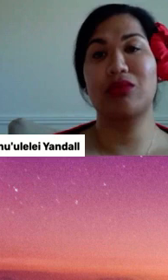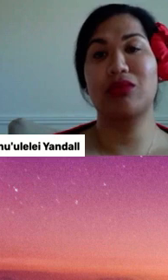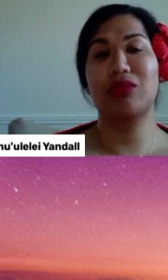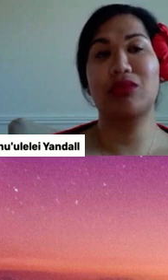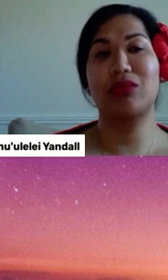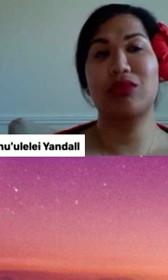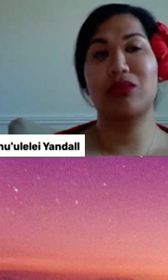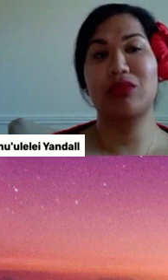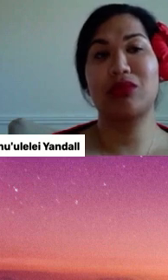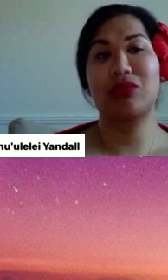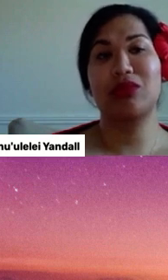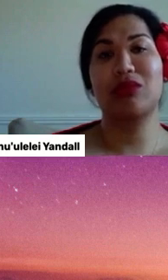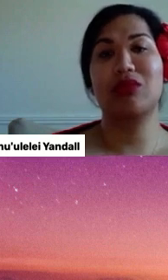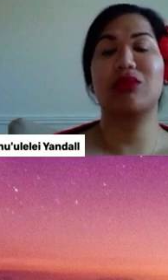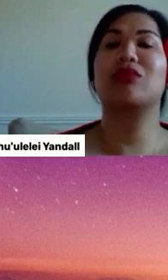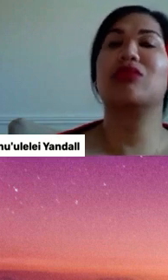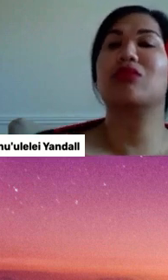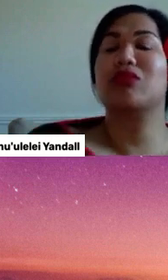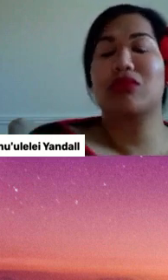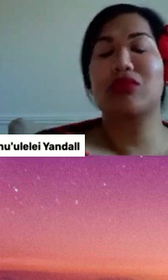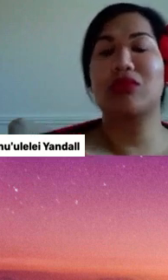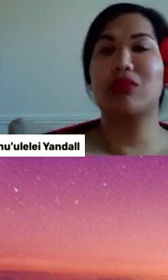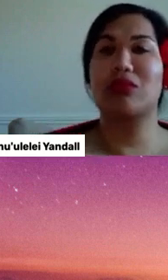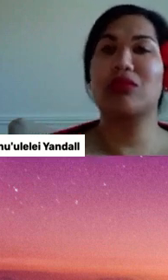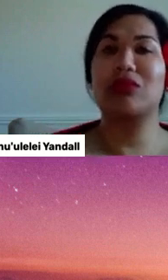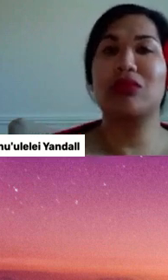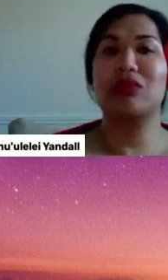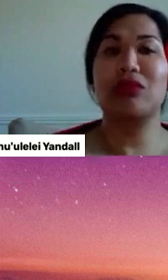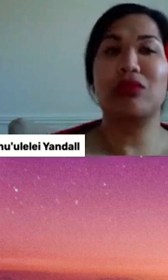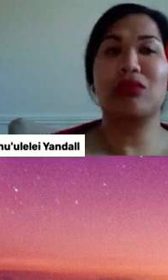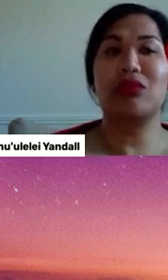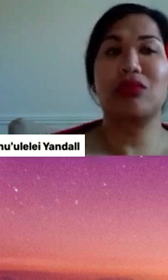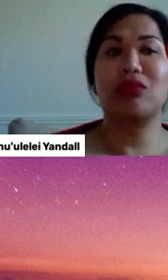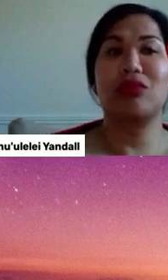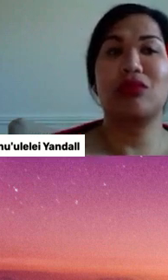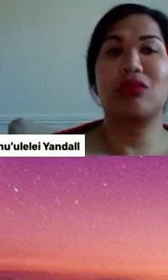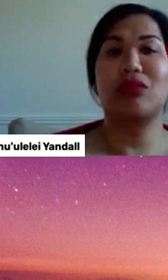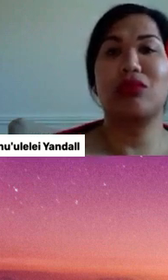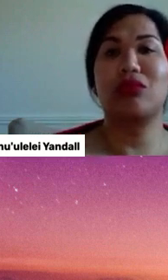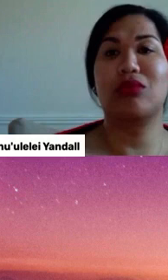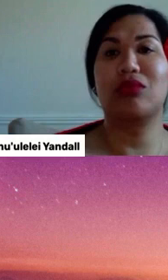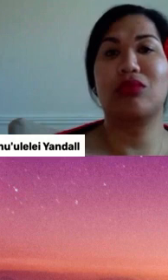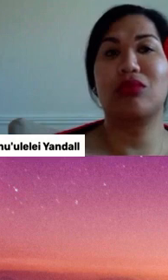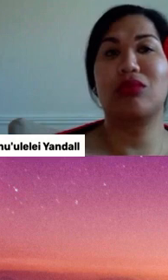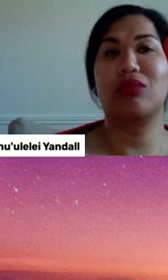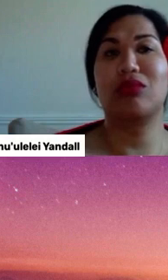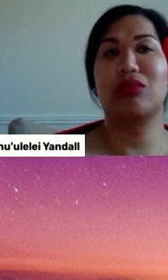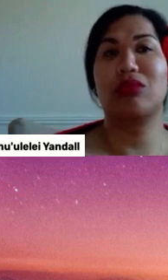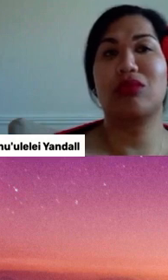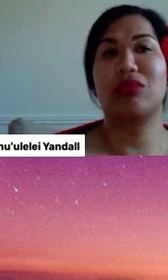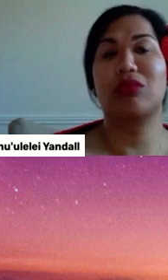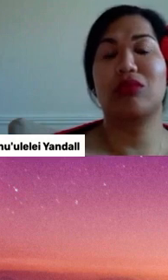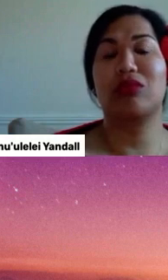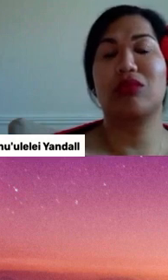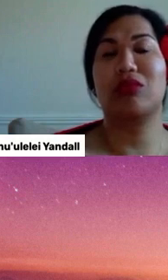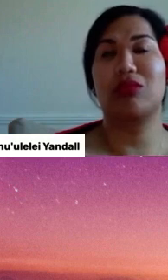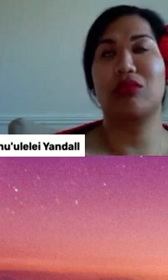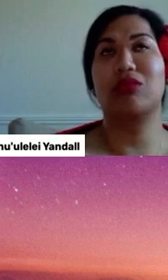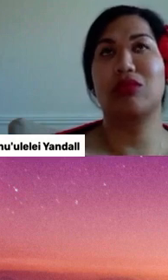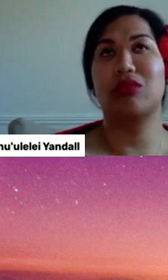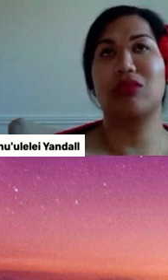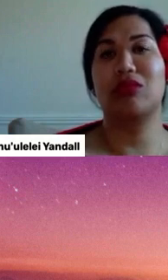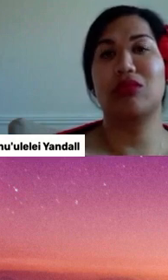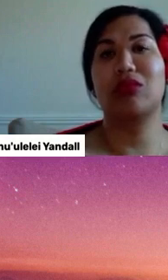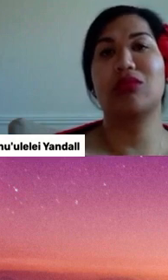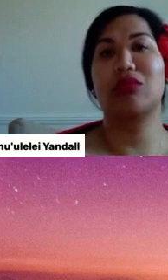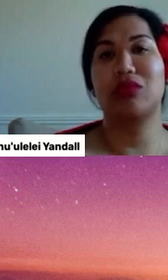a gender hierarchy that only allowed people to occupy one of two categories